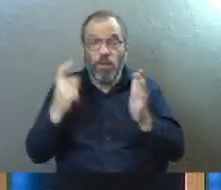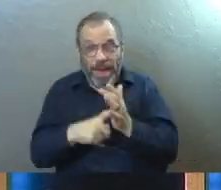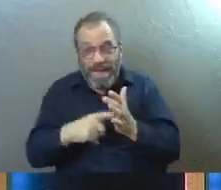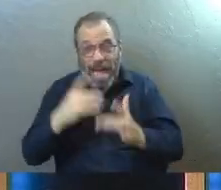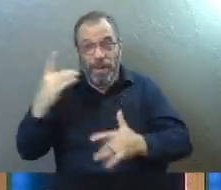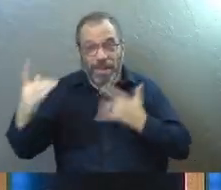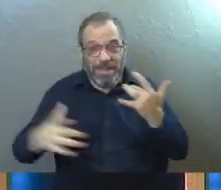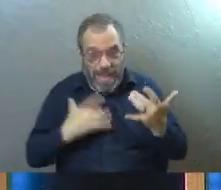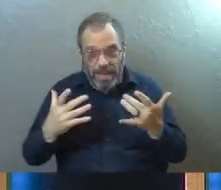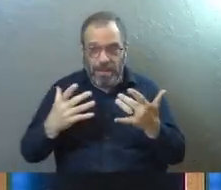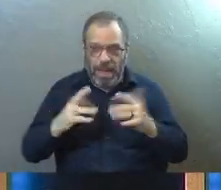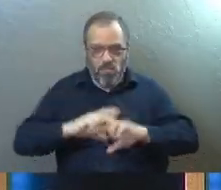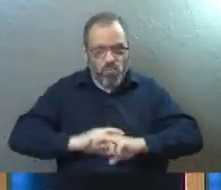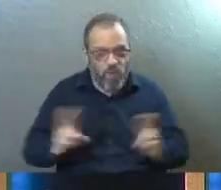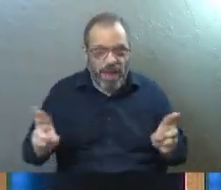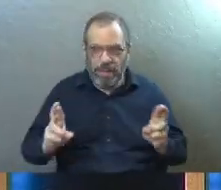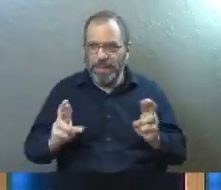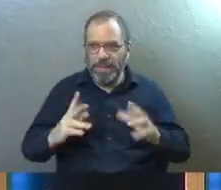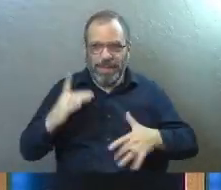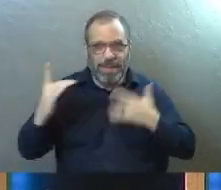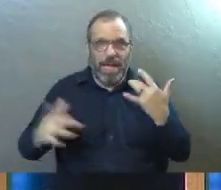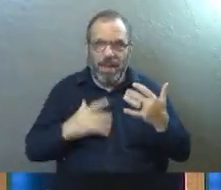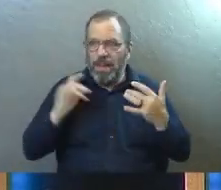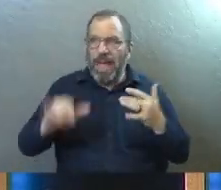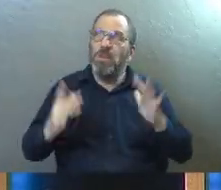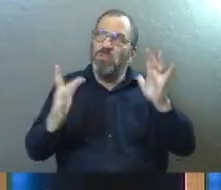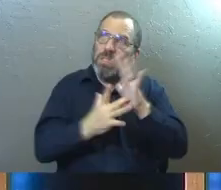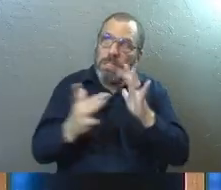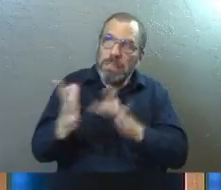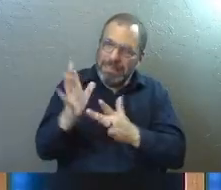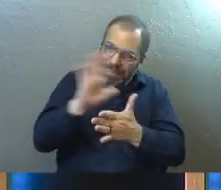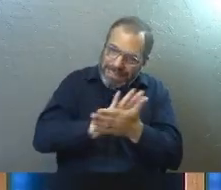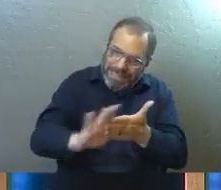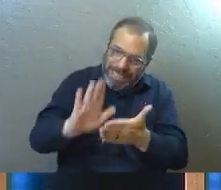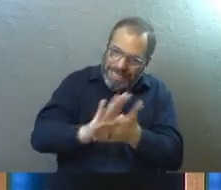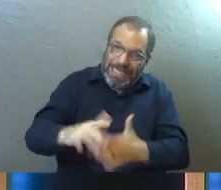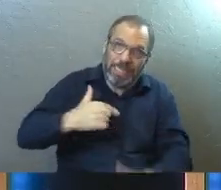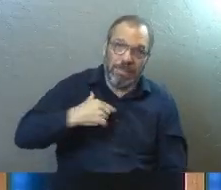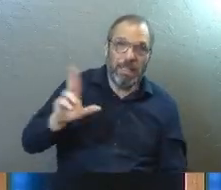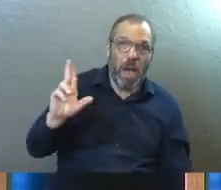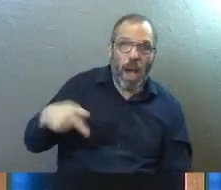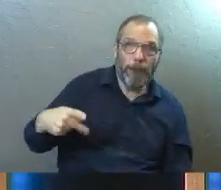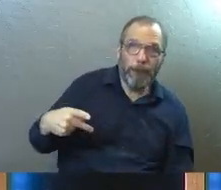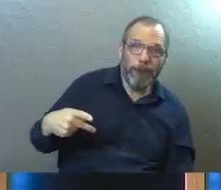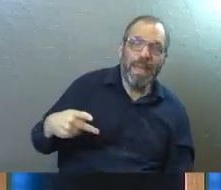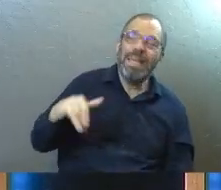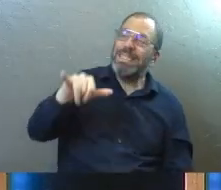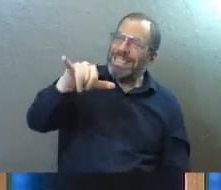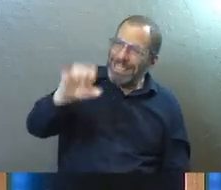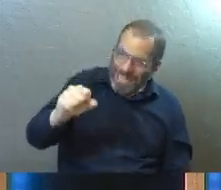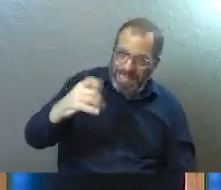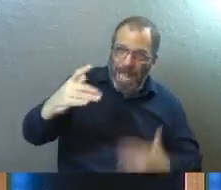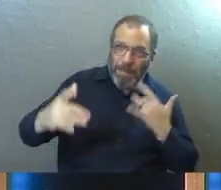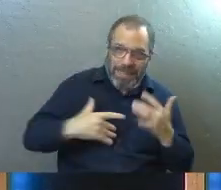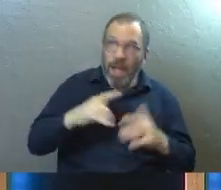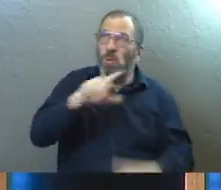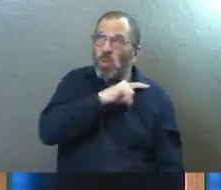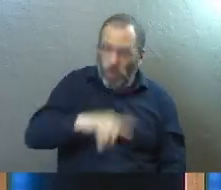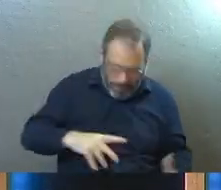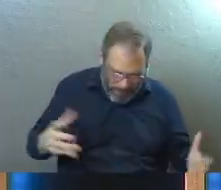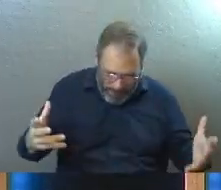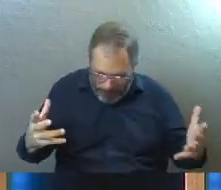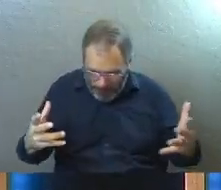recognize that I'm excited, I'm pumped, I'm ecstatic about the fact that Jesus is cleaning me up. And yes, I'm excited to come and go,